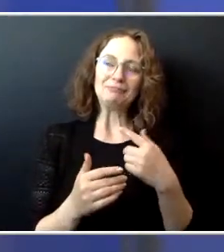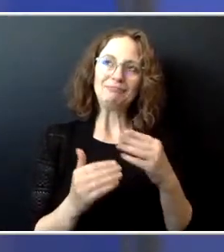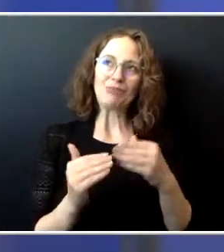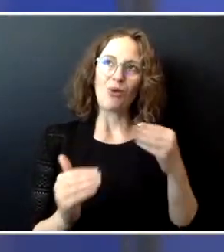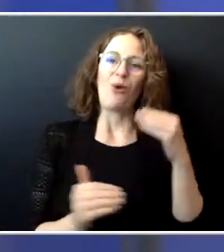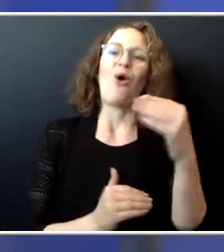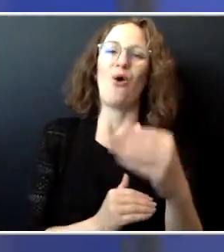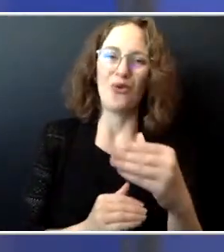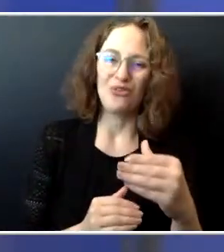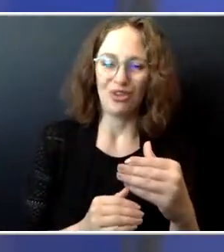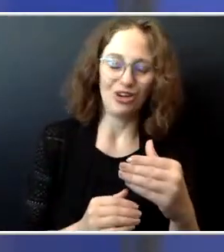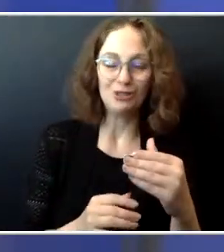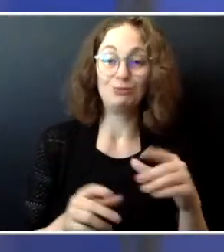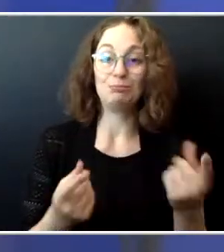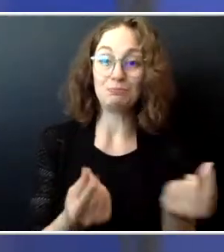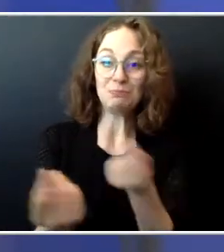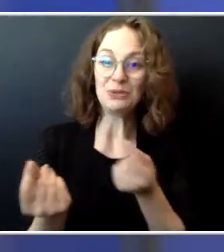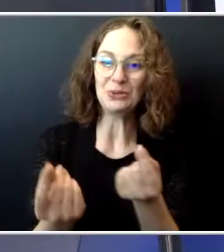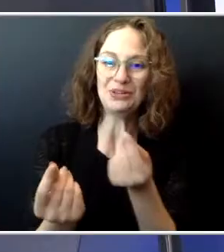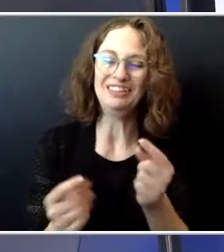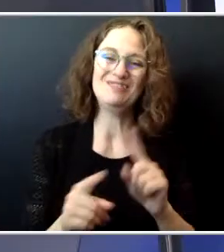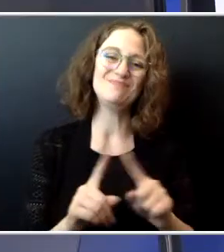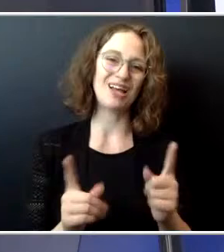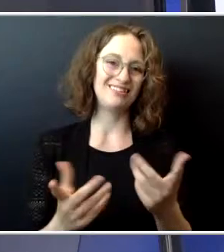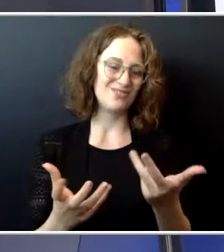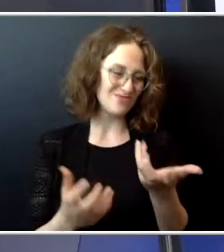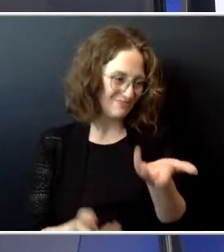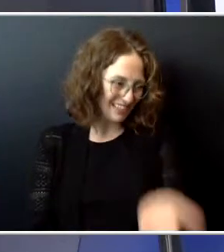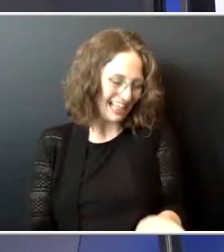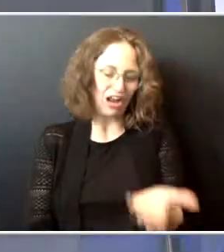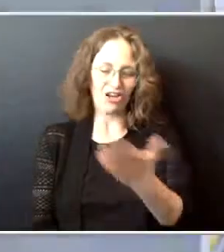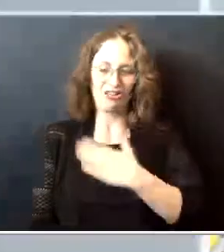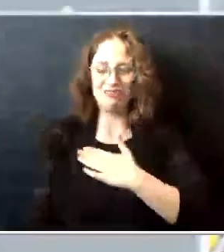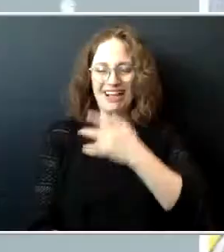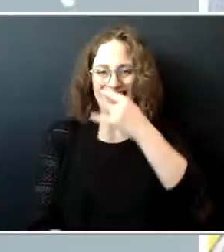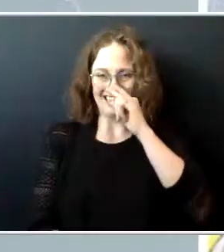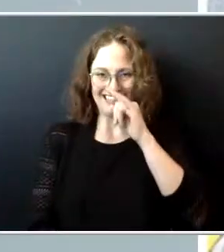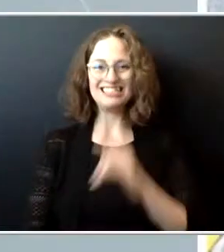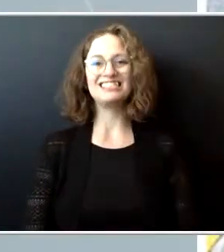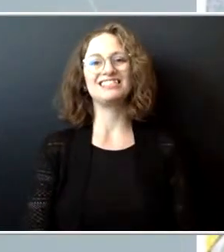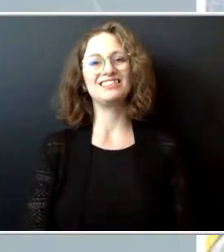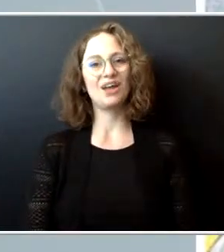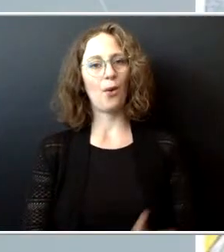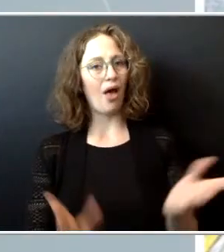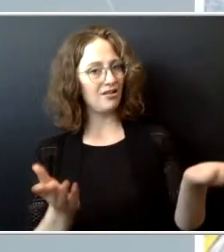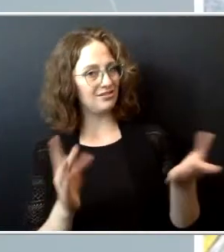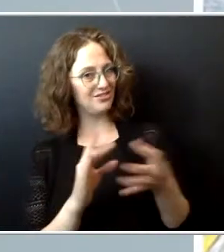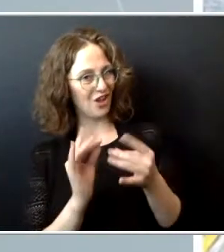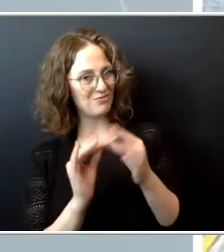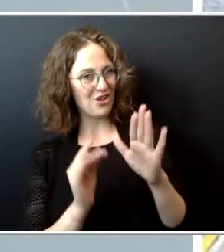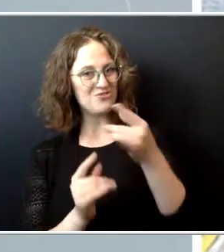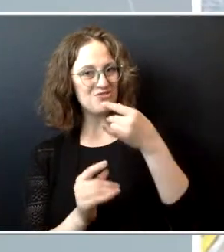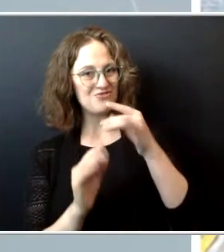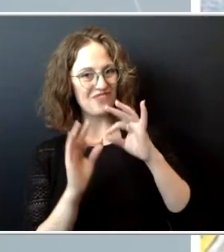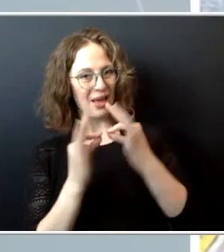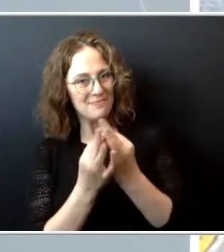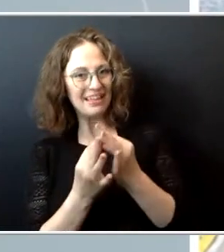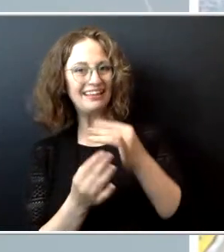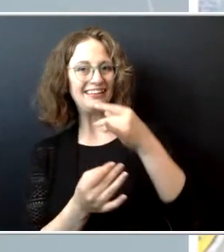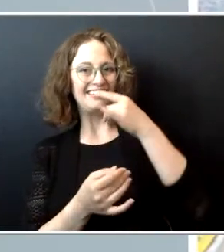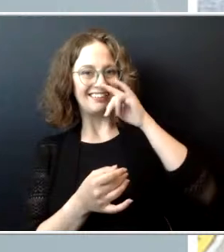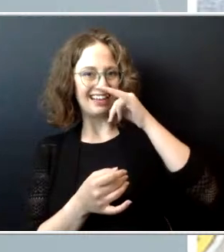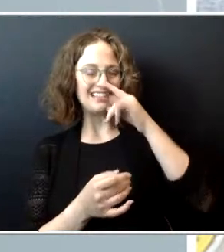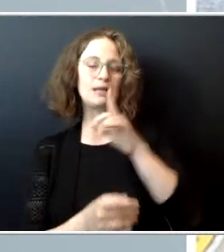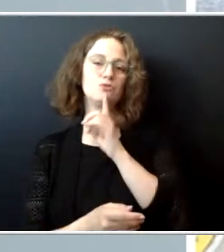be out there for my kids and stuff and family. So. Let's bring up family and kids. And I know you said you had, I'm sure your family has been such a